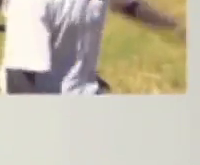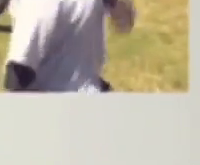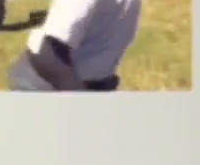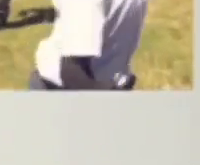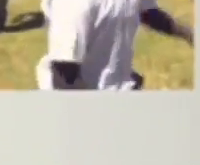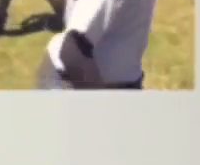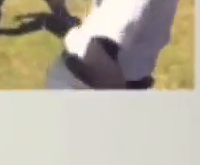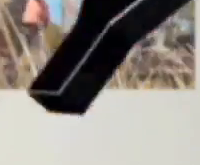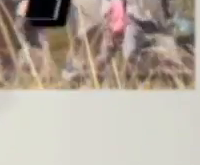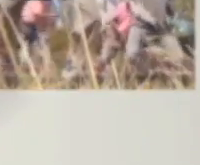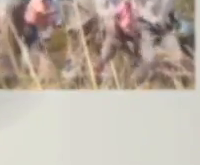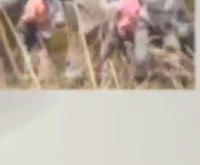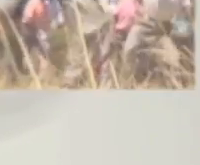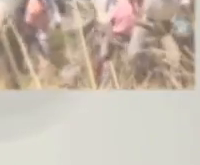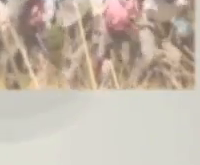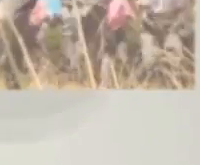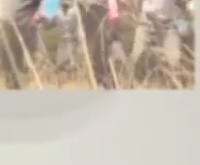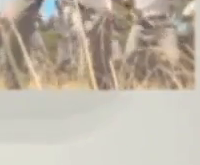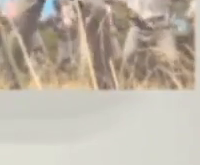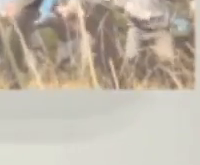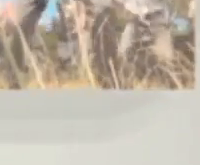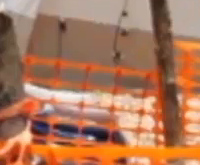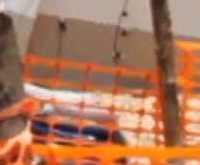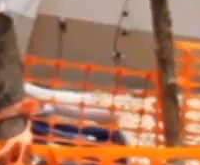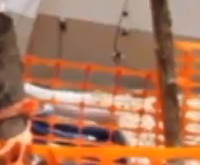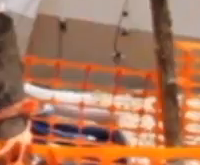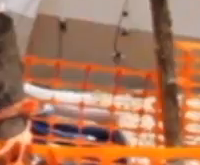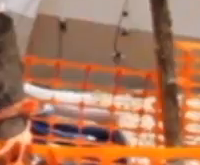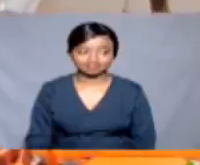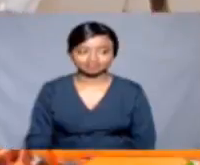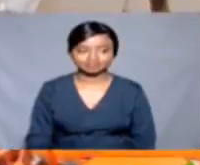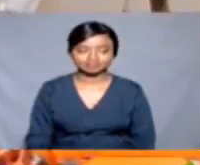This is Your Story.